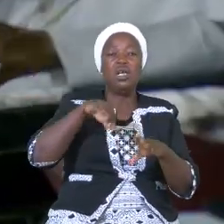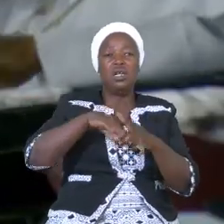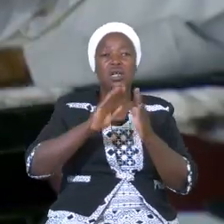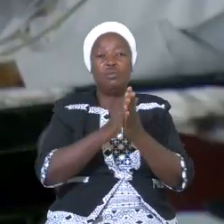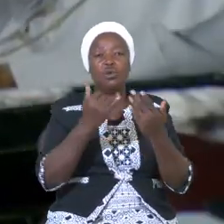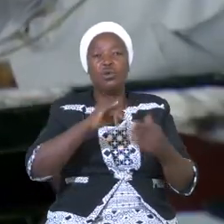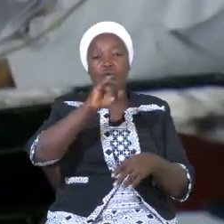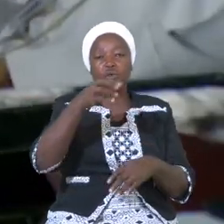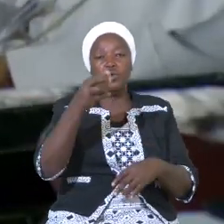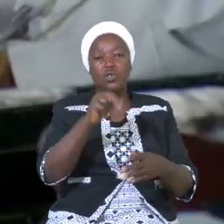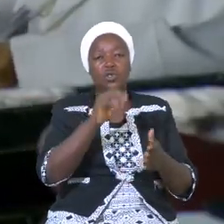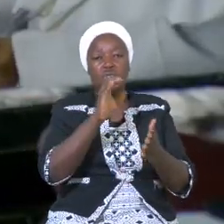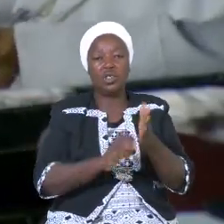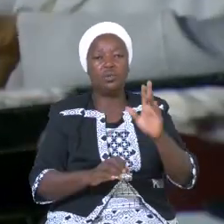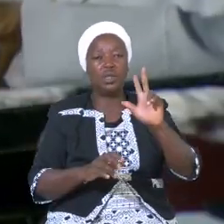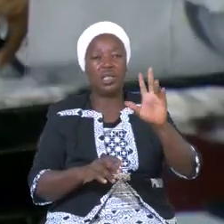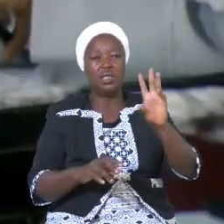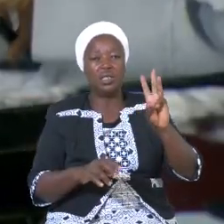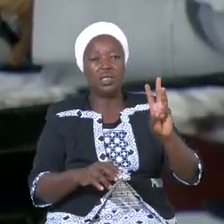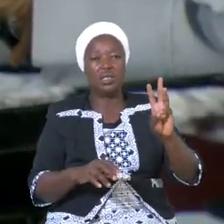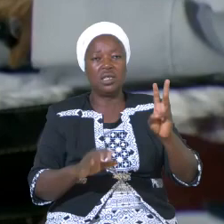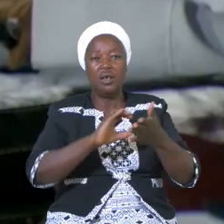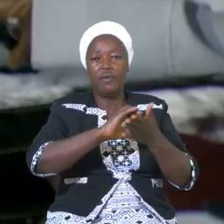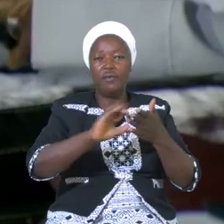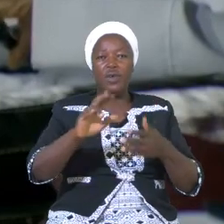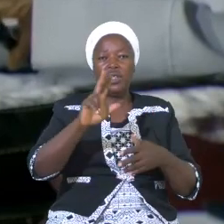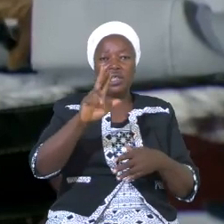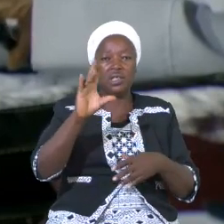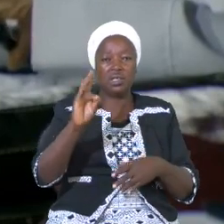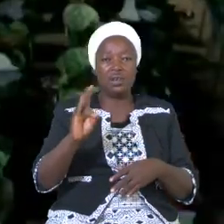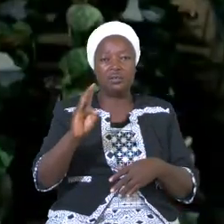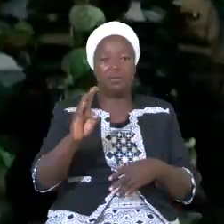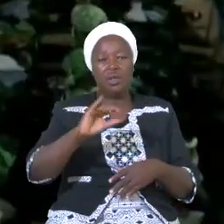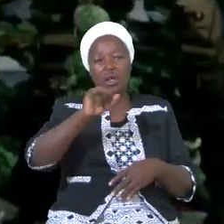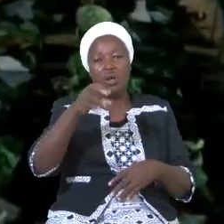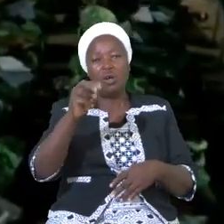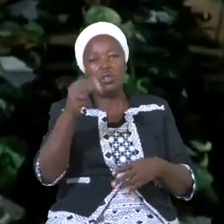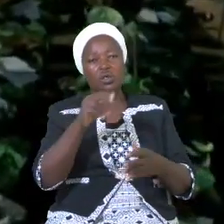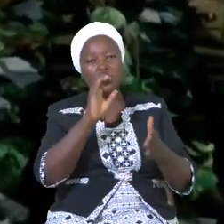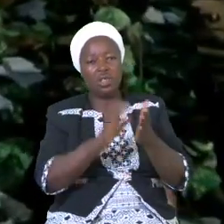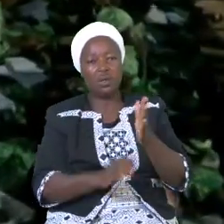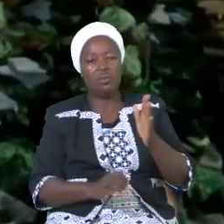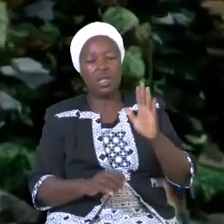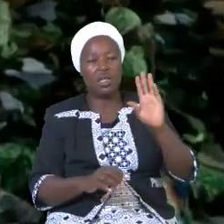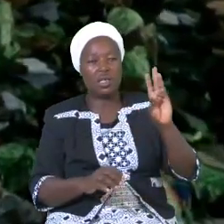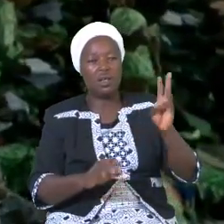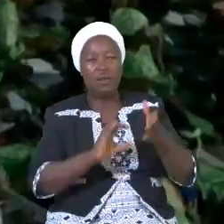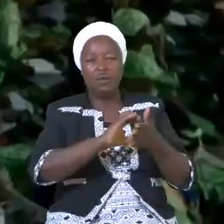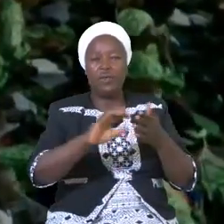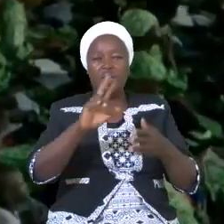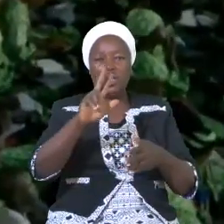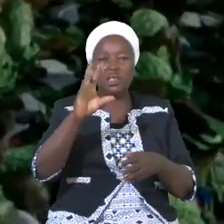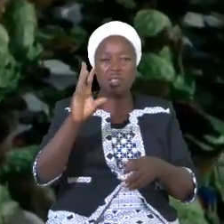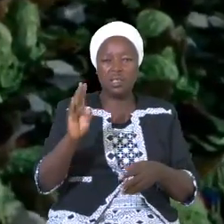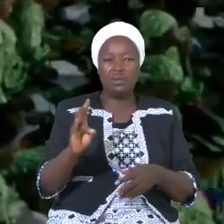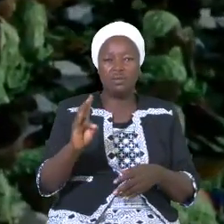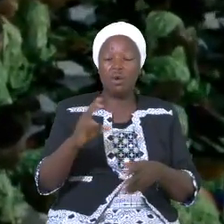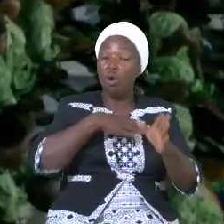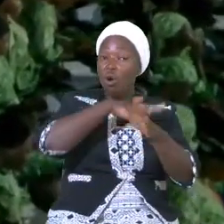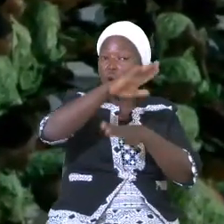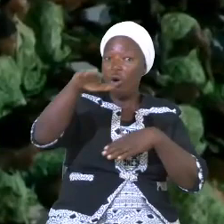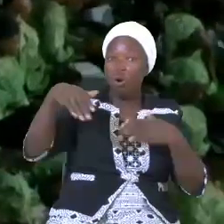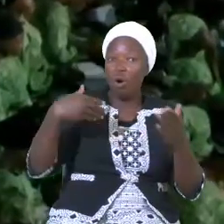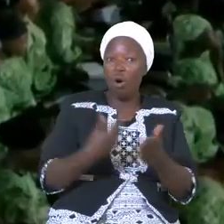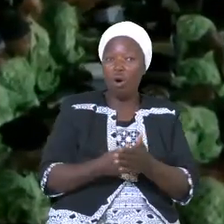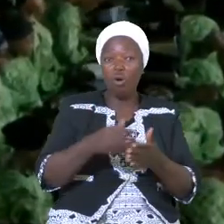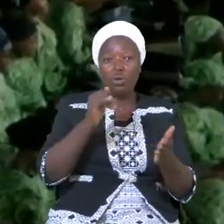37 john chapter 6 verse chapter 7 all that the